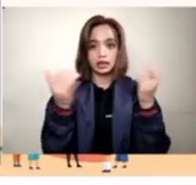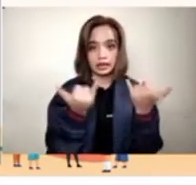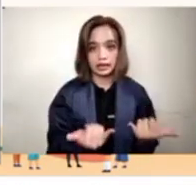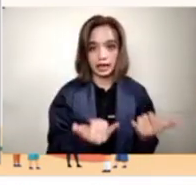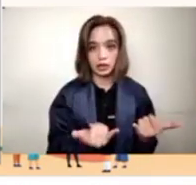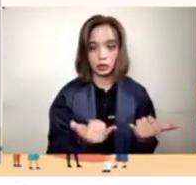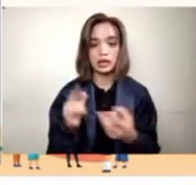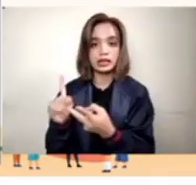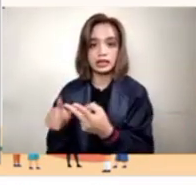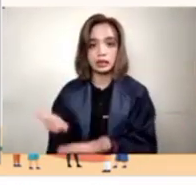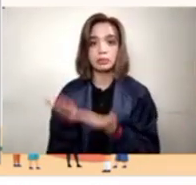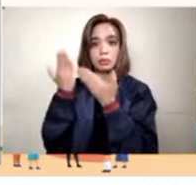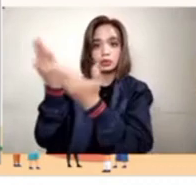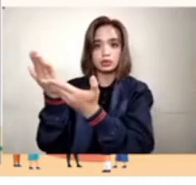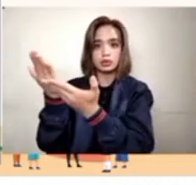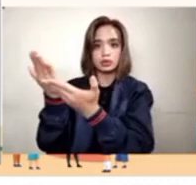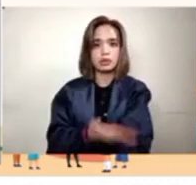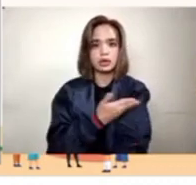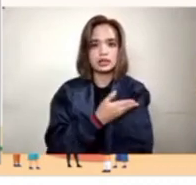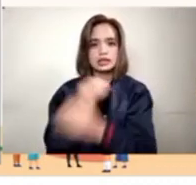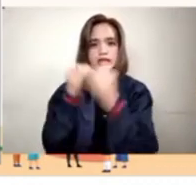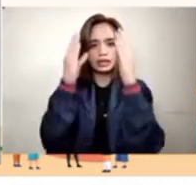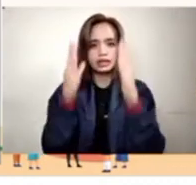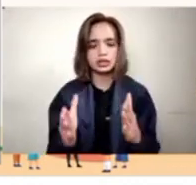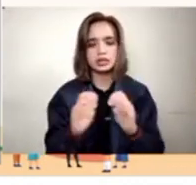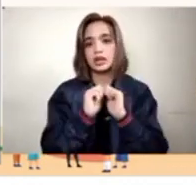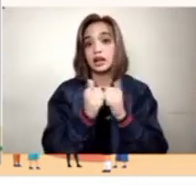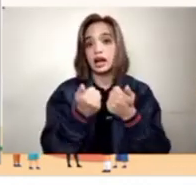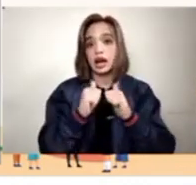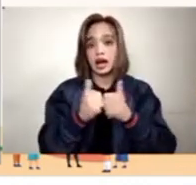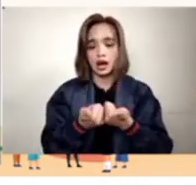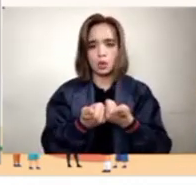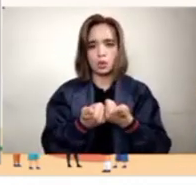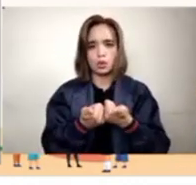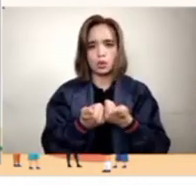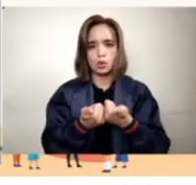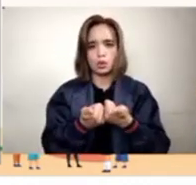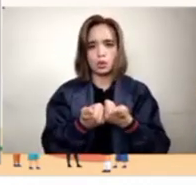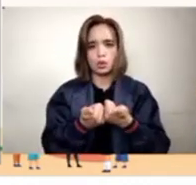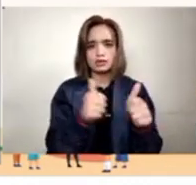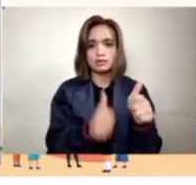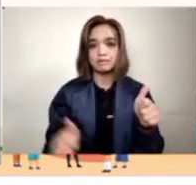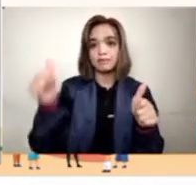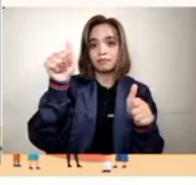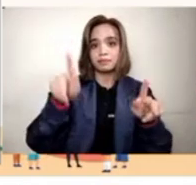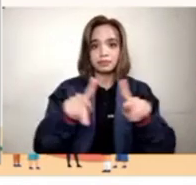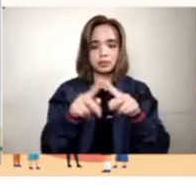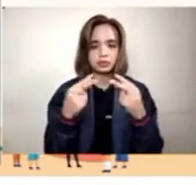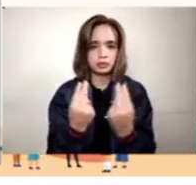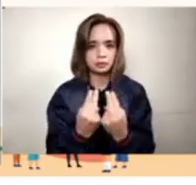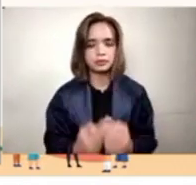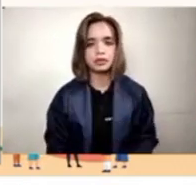us compare the current and proposed progression for teachers. How do teachers really get